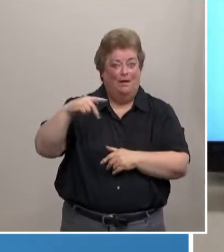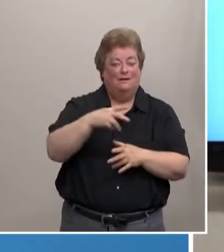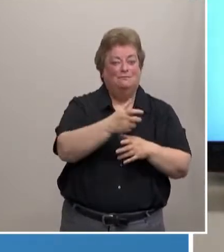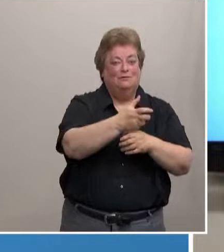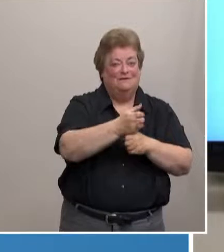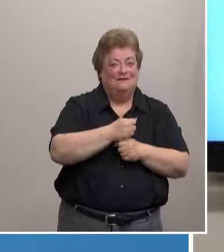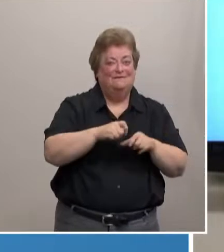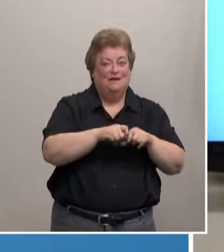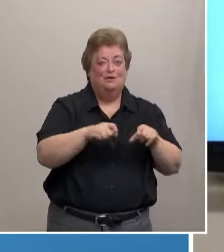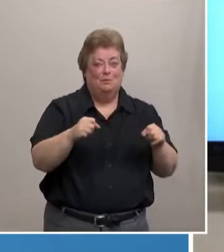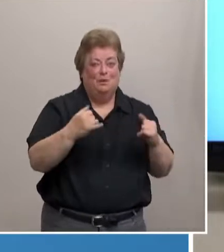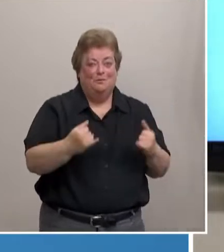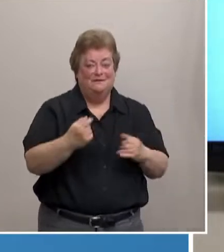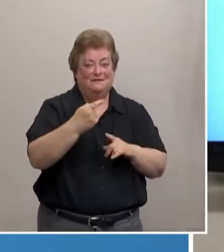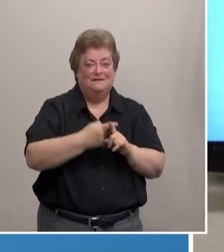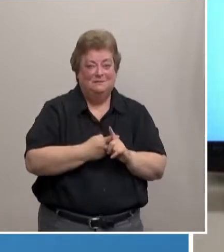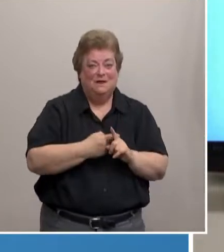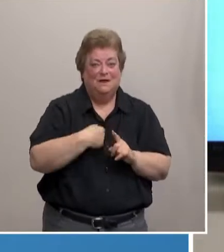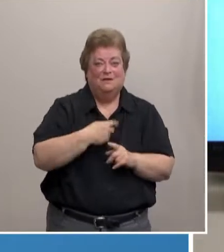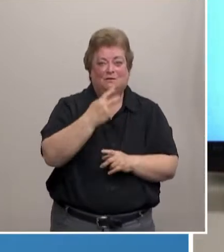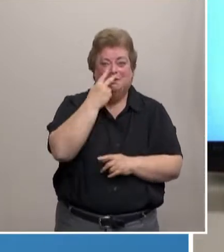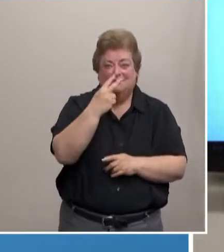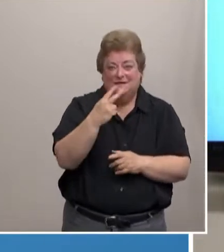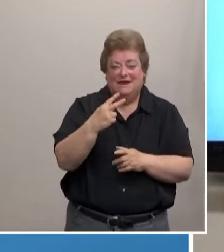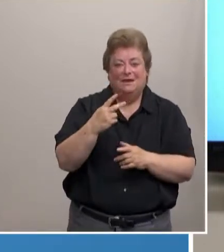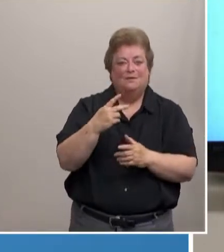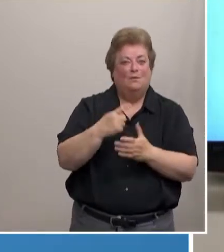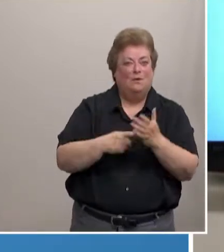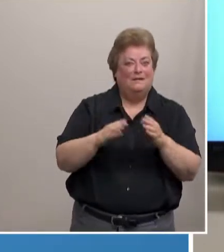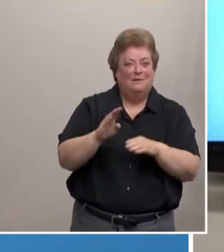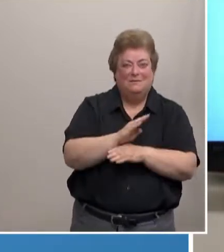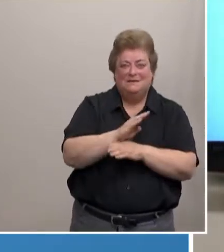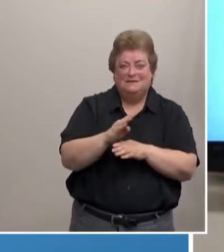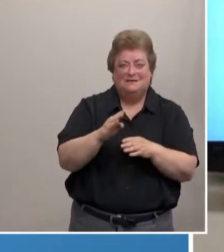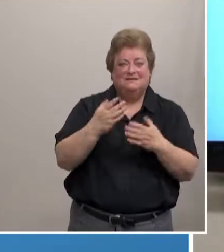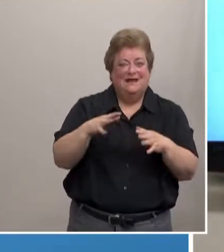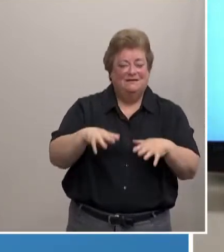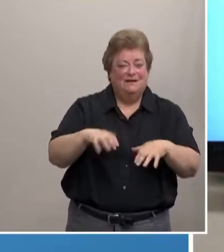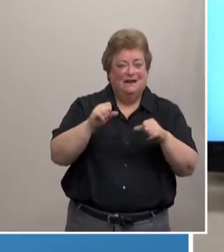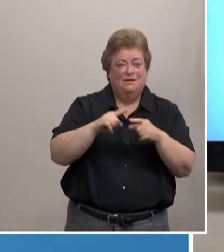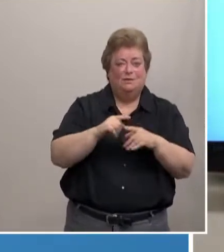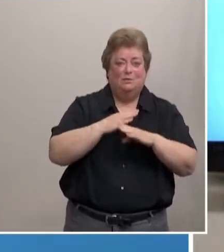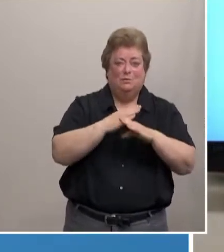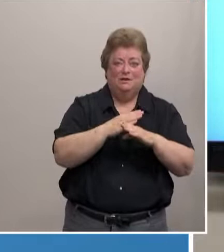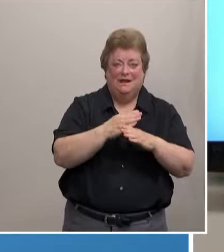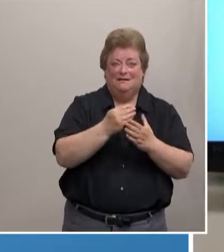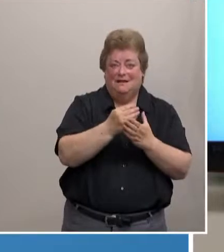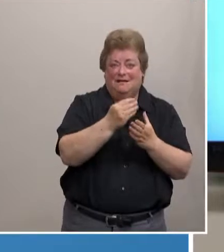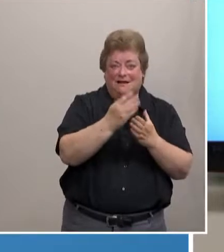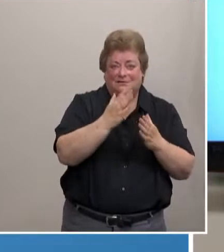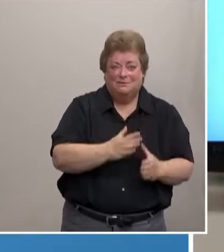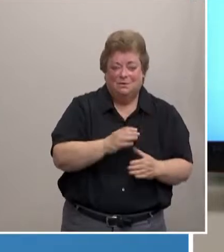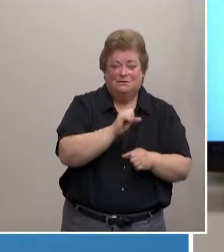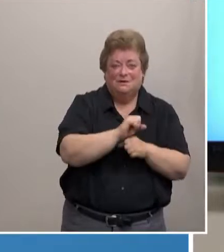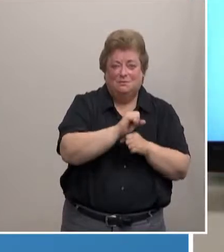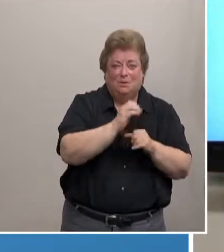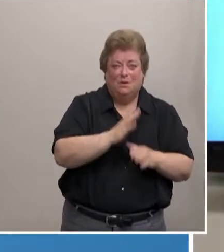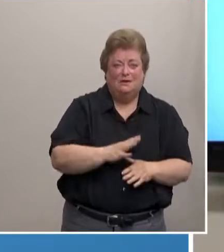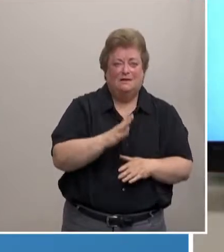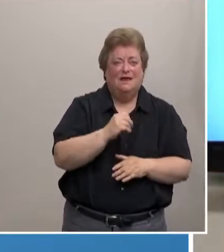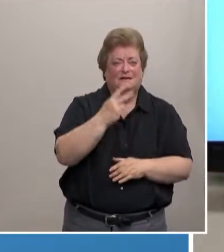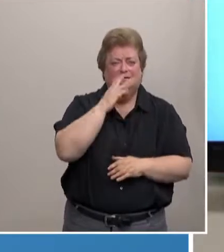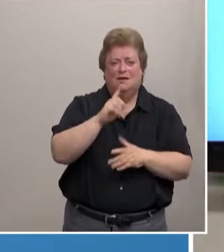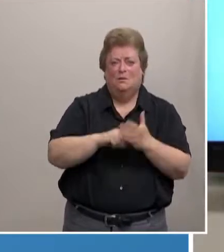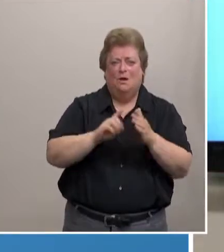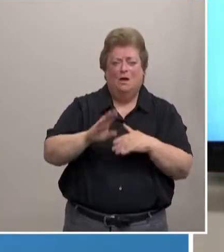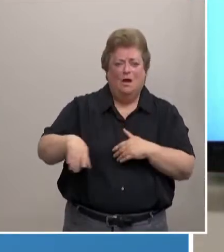We see the innovative and important steps our businesses have taken to protect their customers and employees. And we see all of you who have made the commitment to support